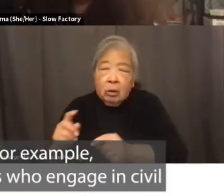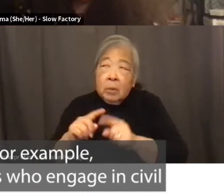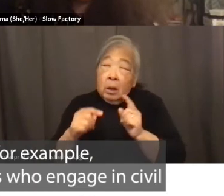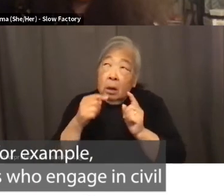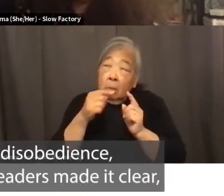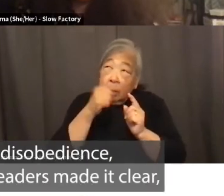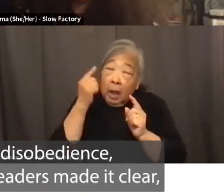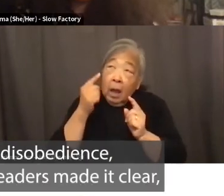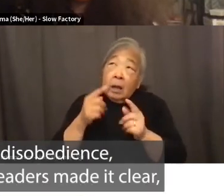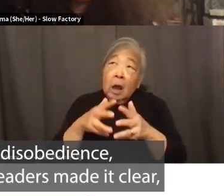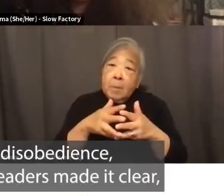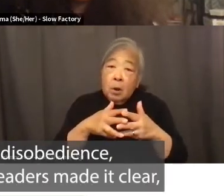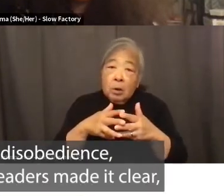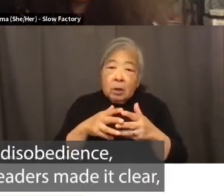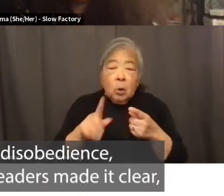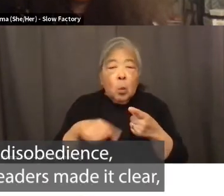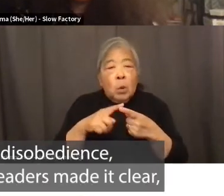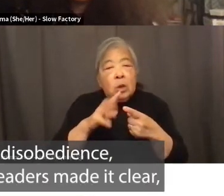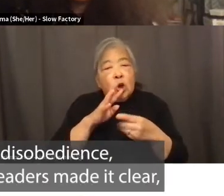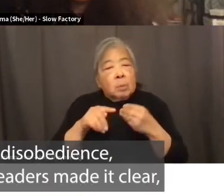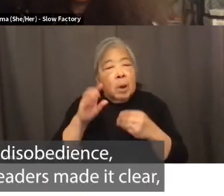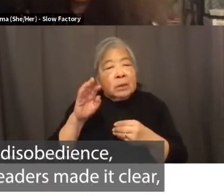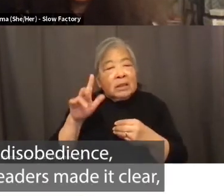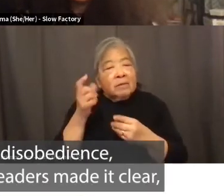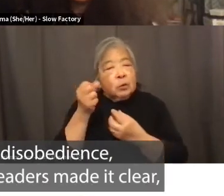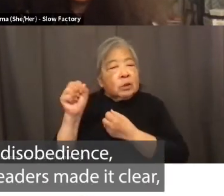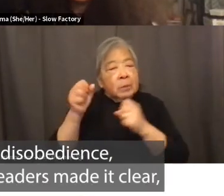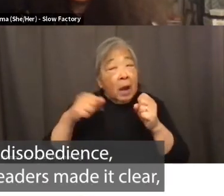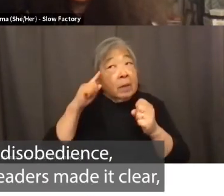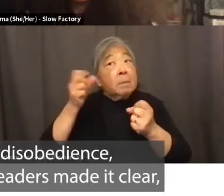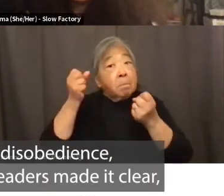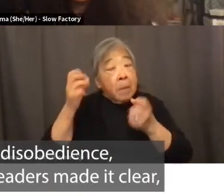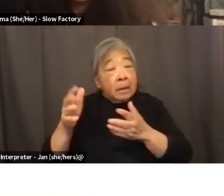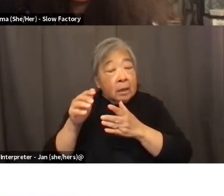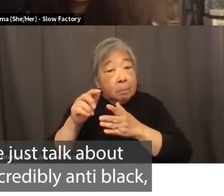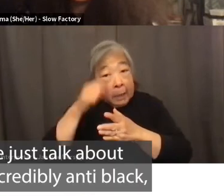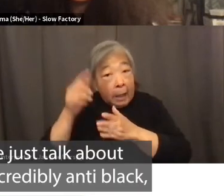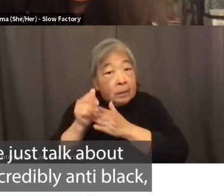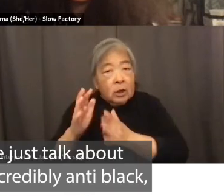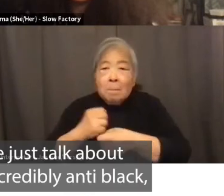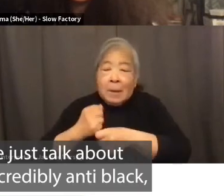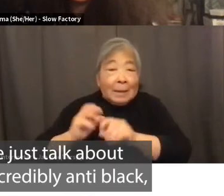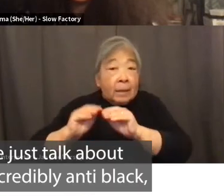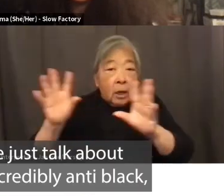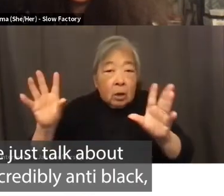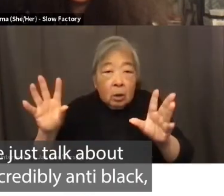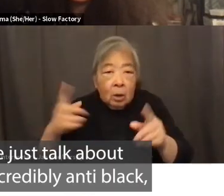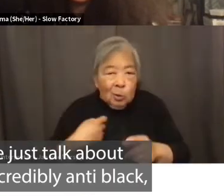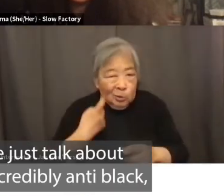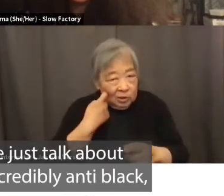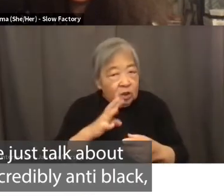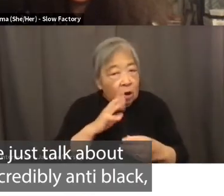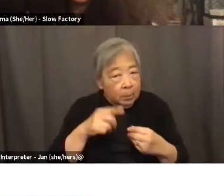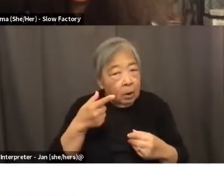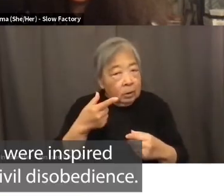who engaged in civil disobedience, I think many Black leaders made it clear, even though we just spoke about how Gandhi's